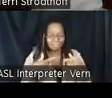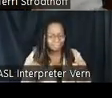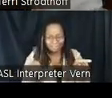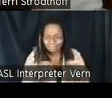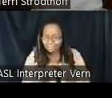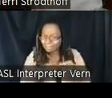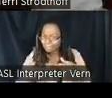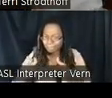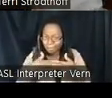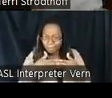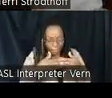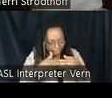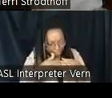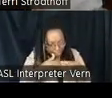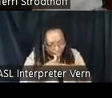environment.